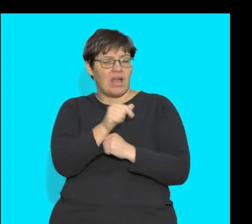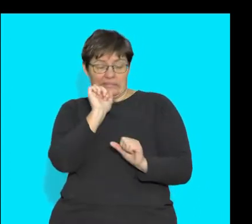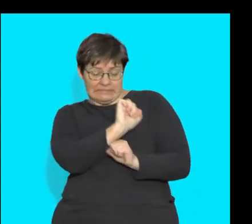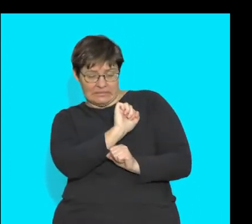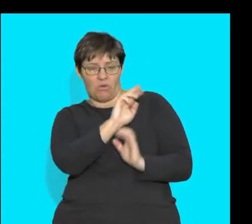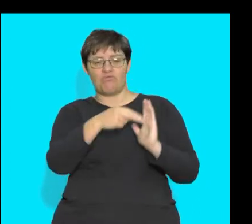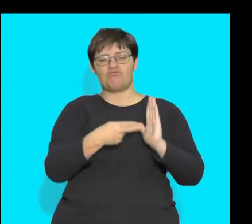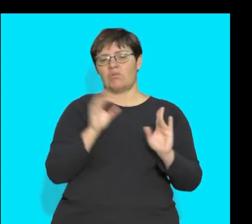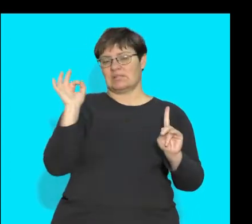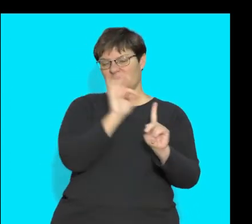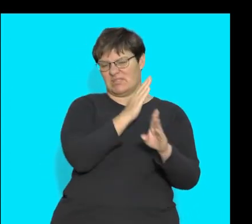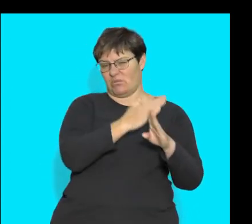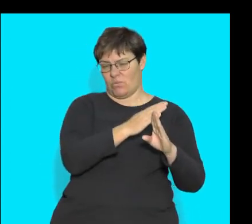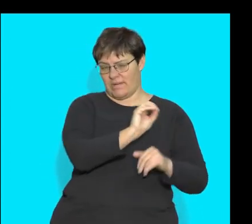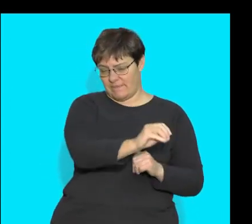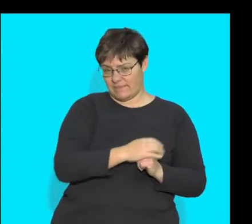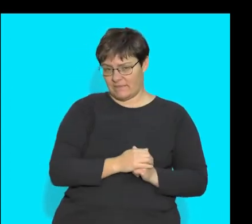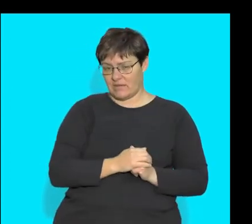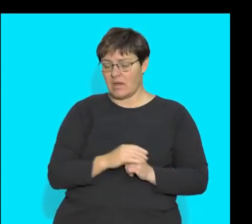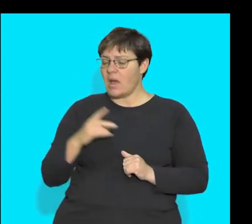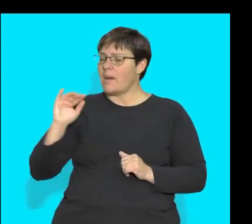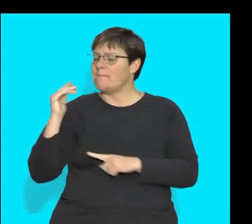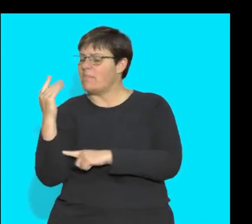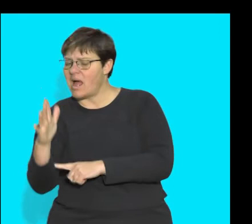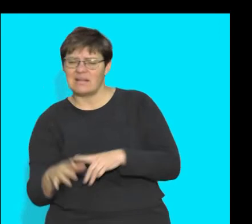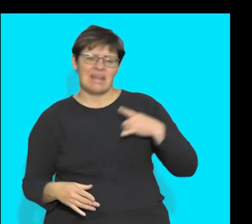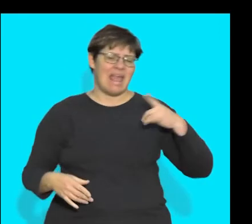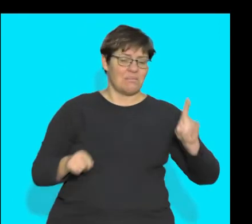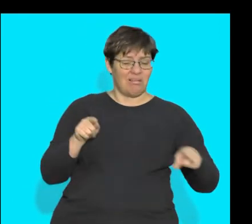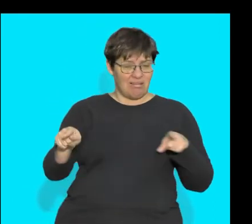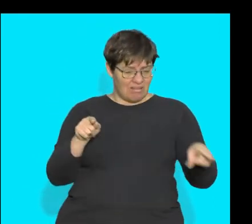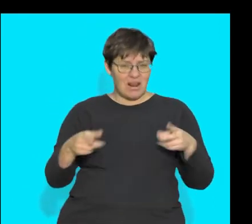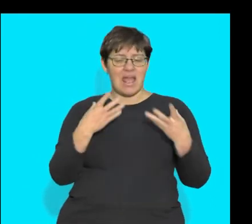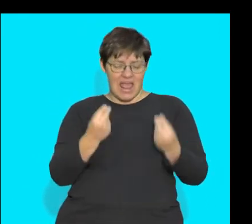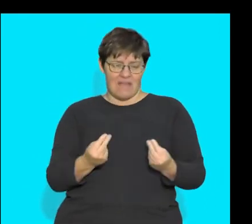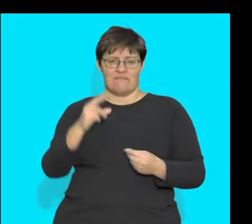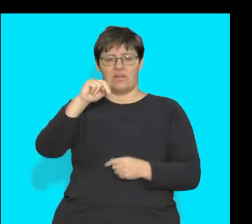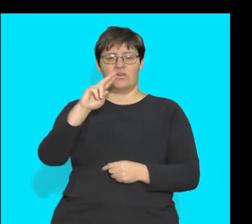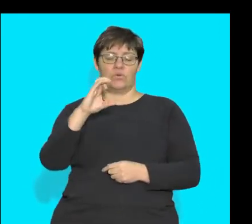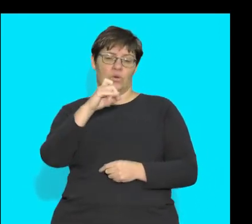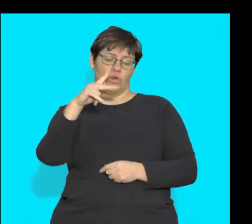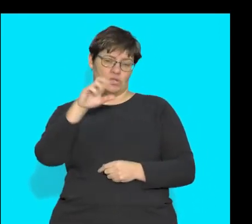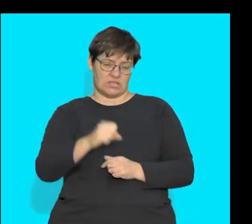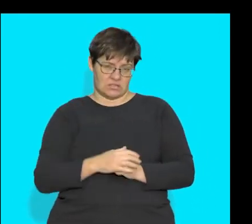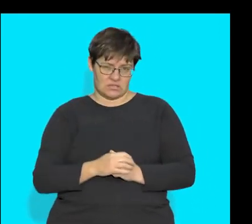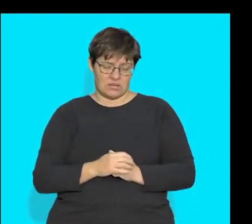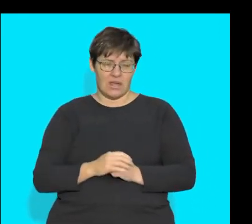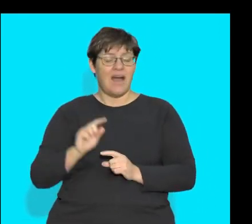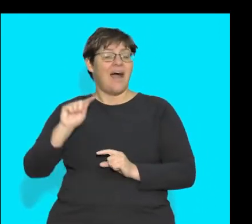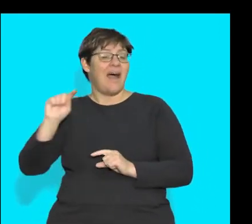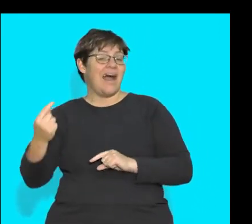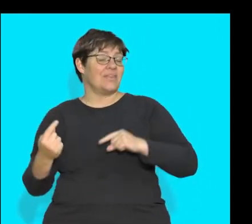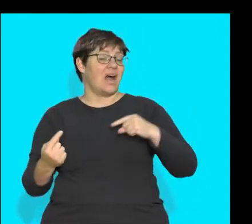has a specific function. So all plant cells and all animal cells have the nucleus. What